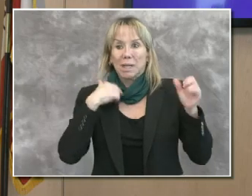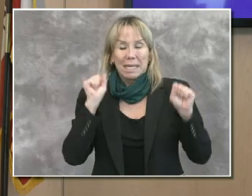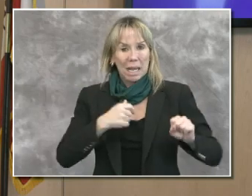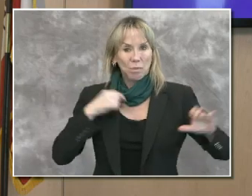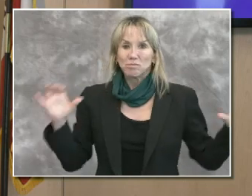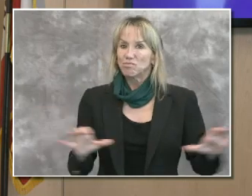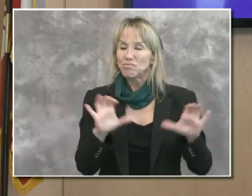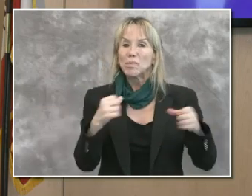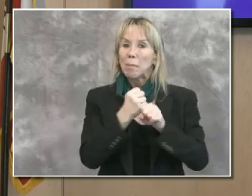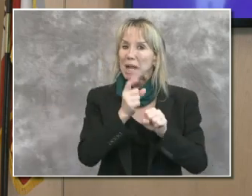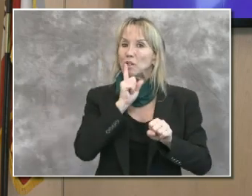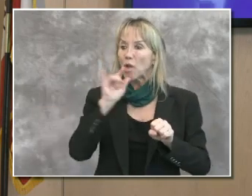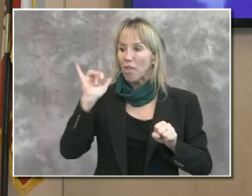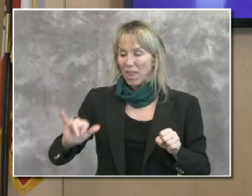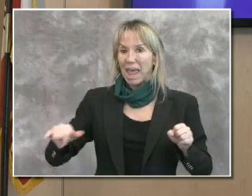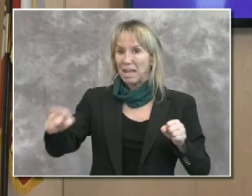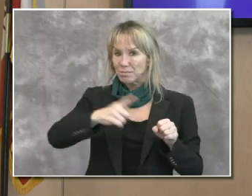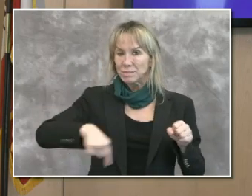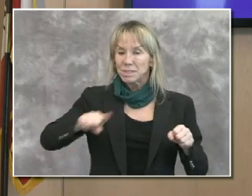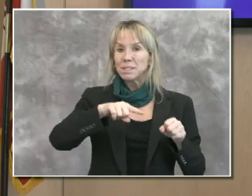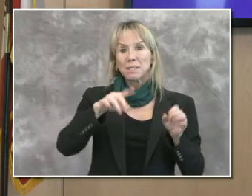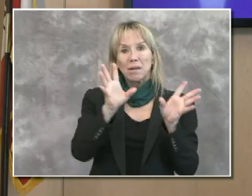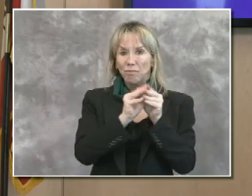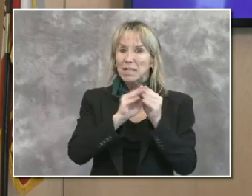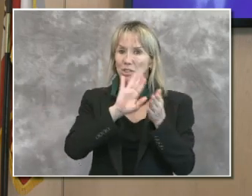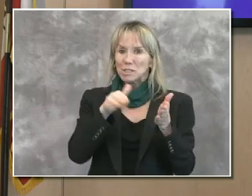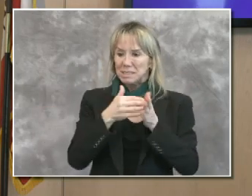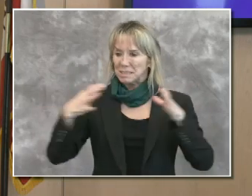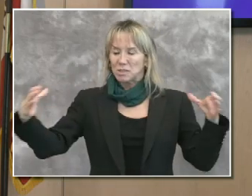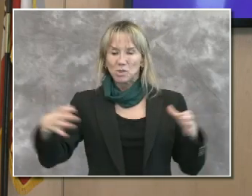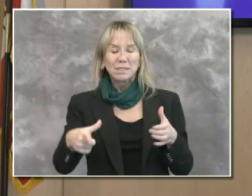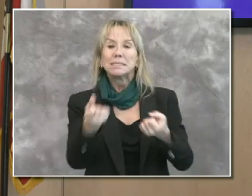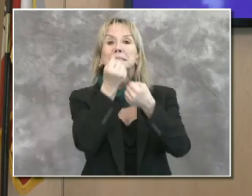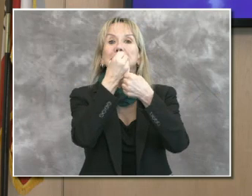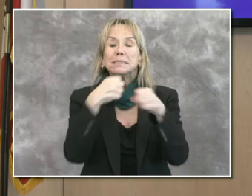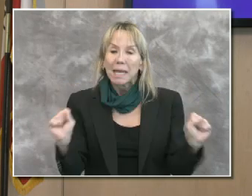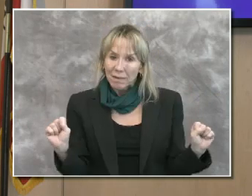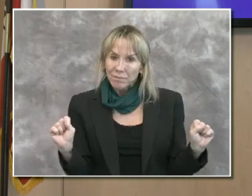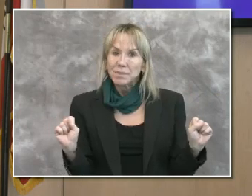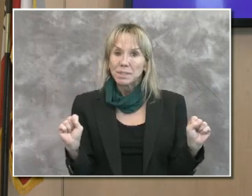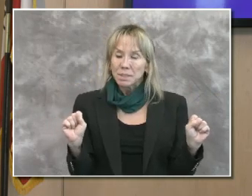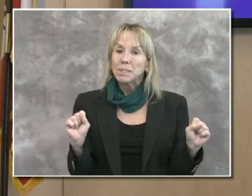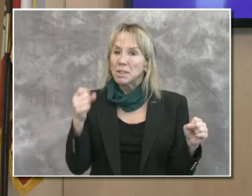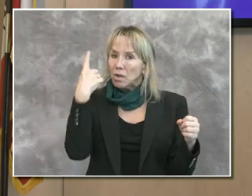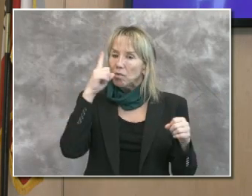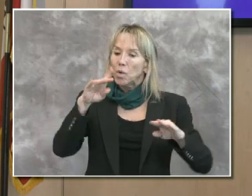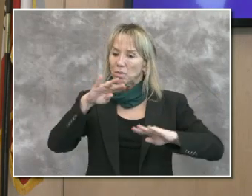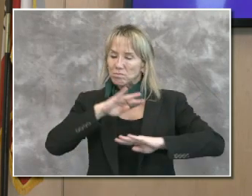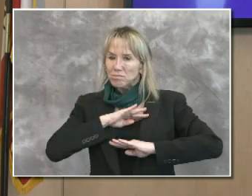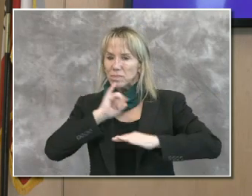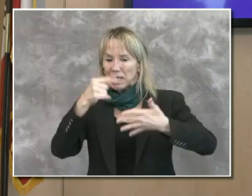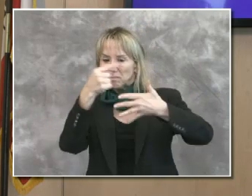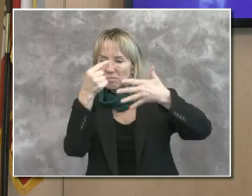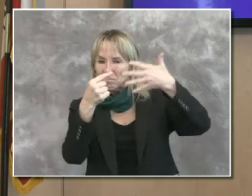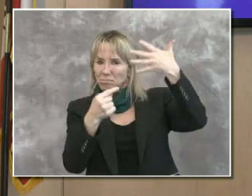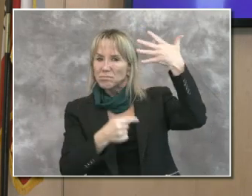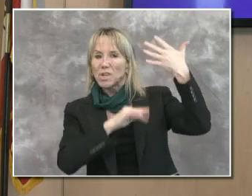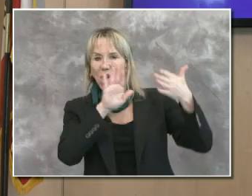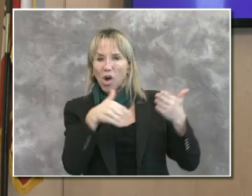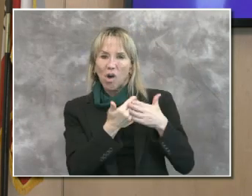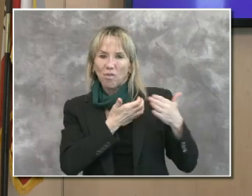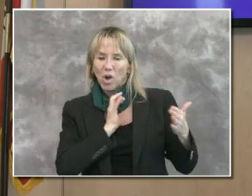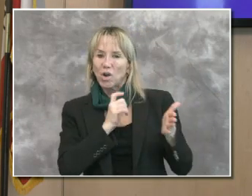that that congregate care setting is as safe as possible in terms of utilizing and meeting all of those criteria and every tool that we